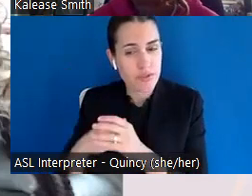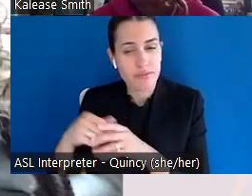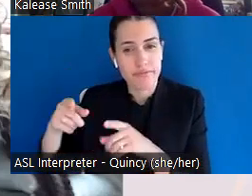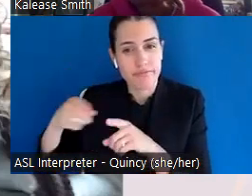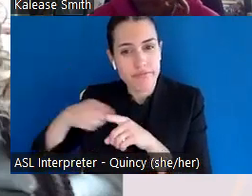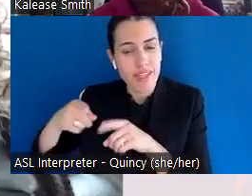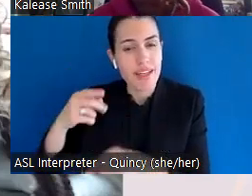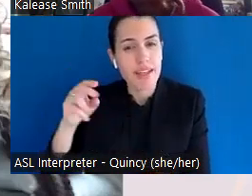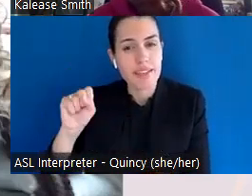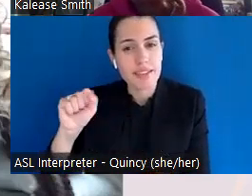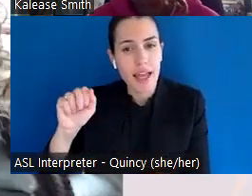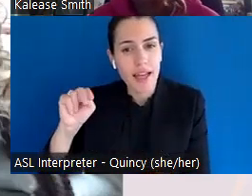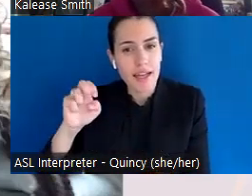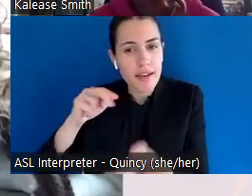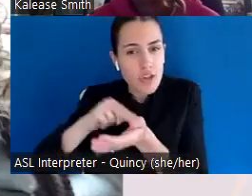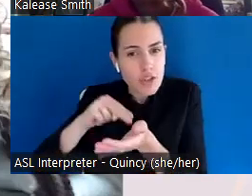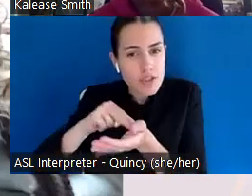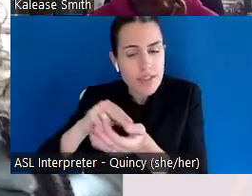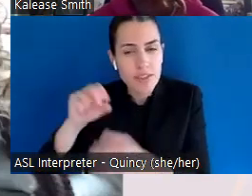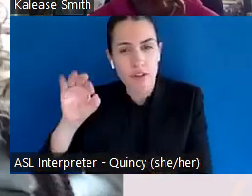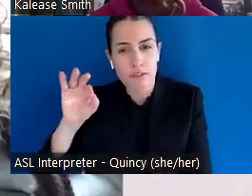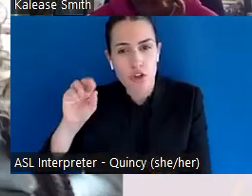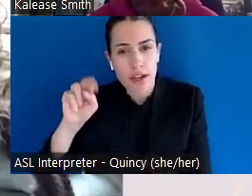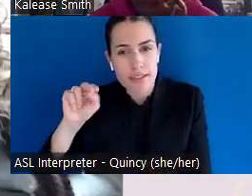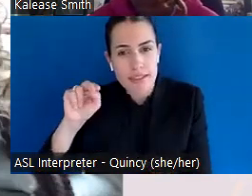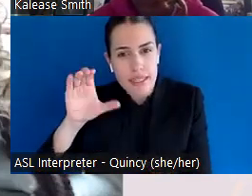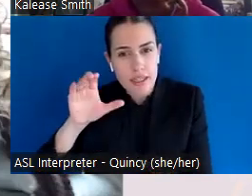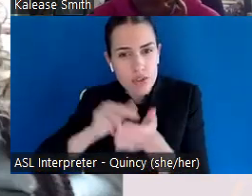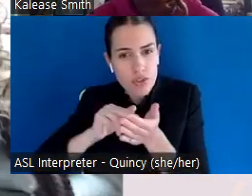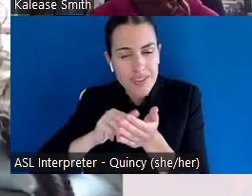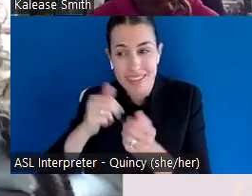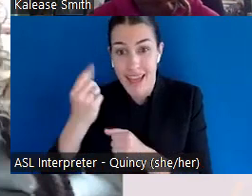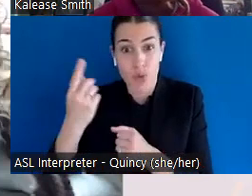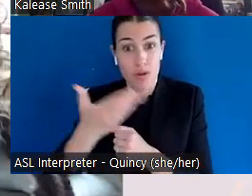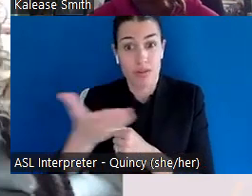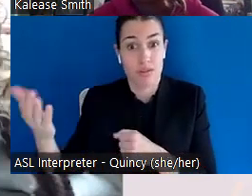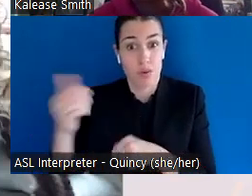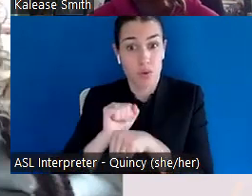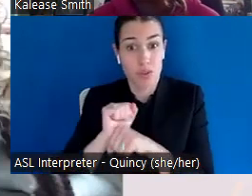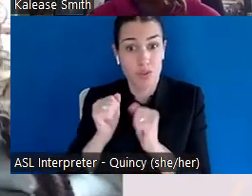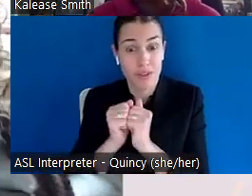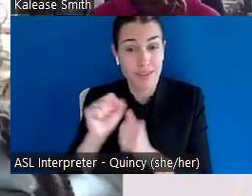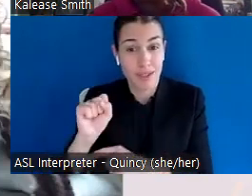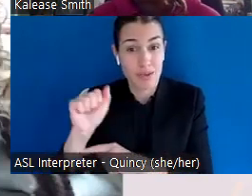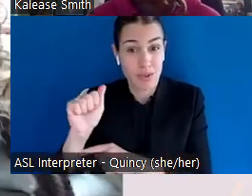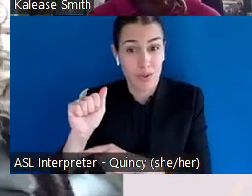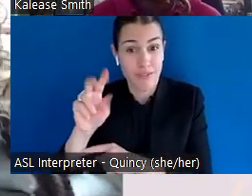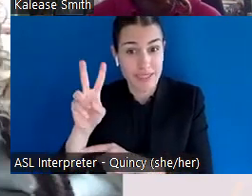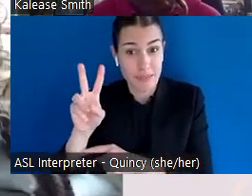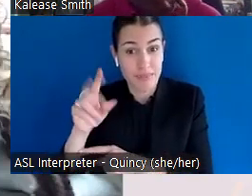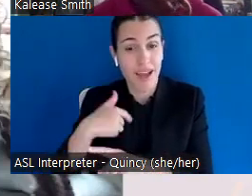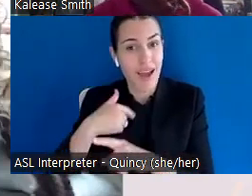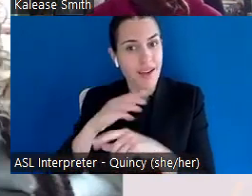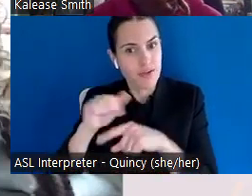nurses, anybody that works with sexual assault victims. I get to train them on